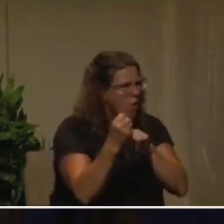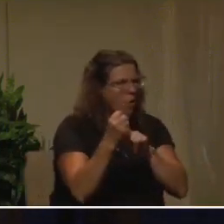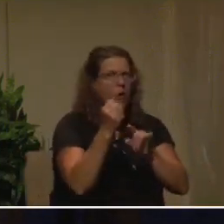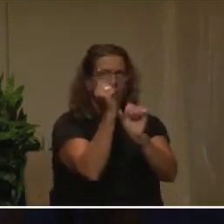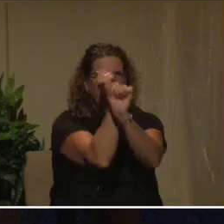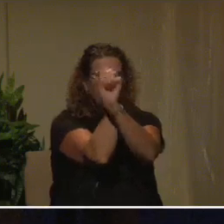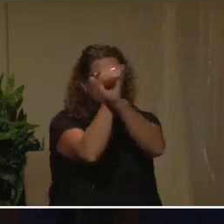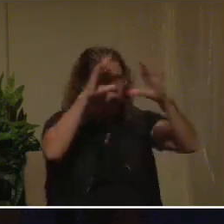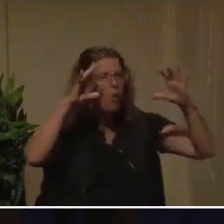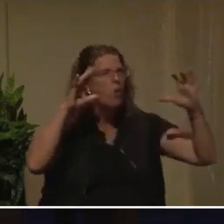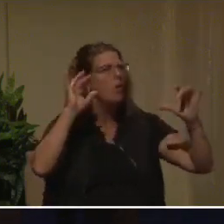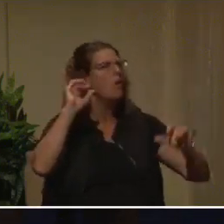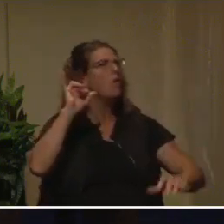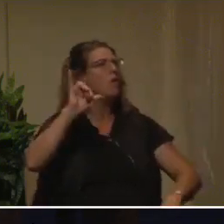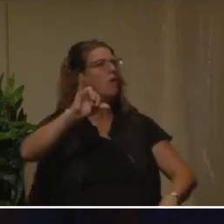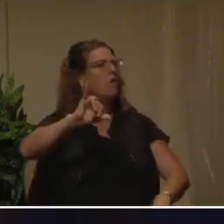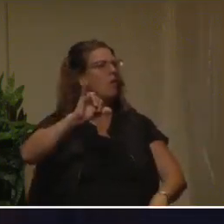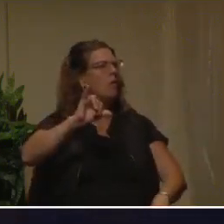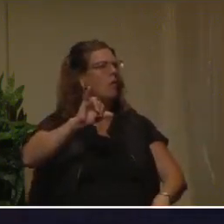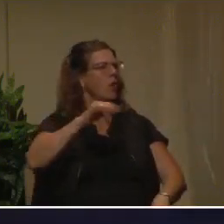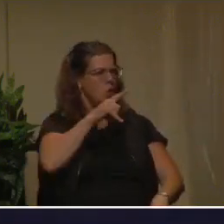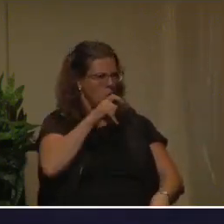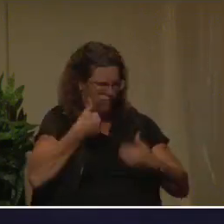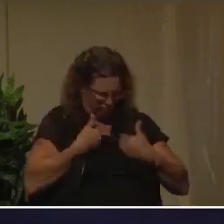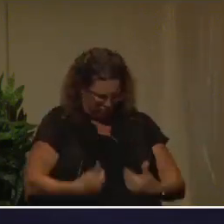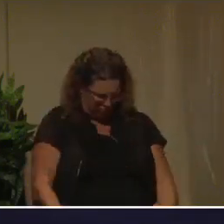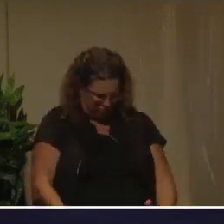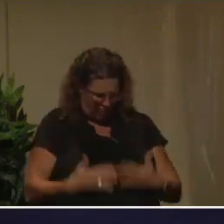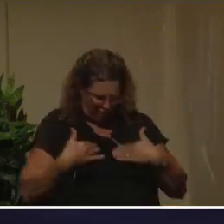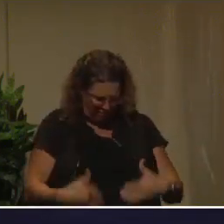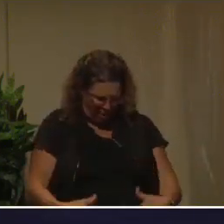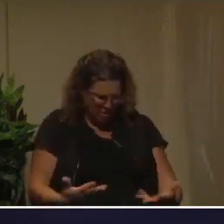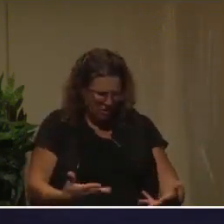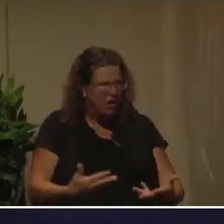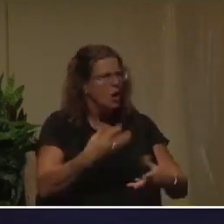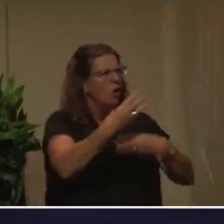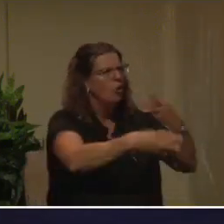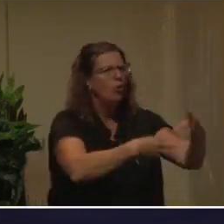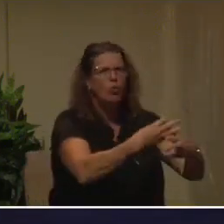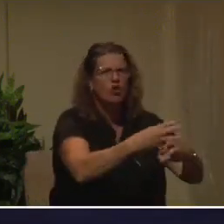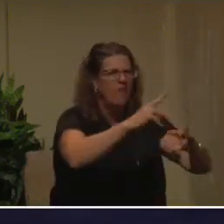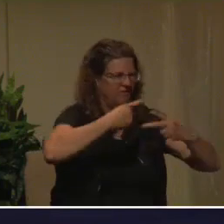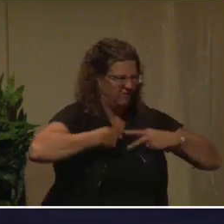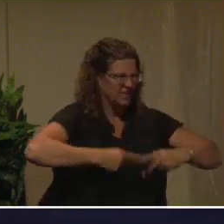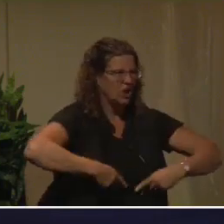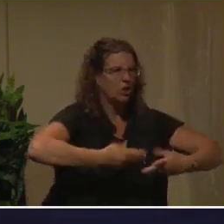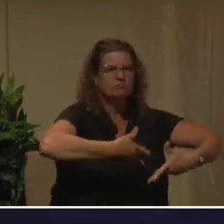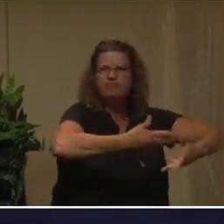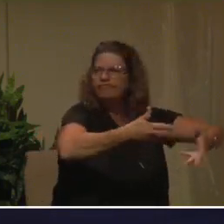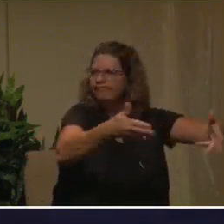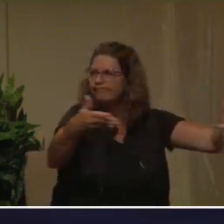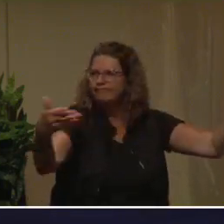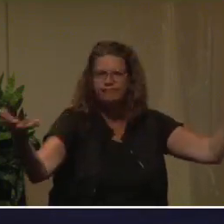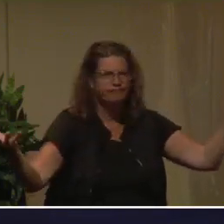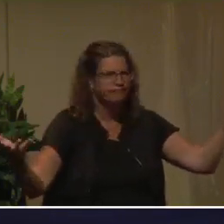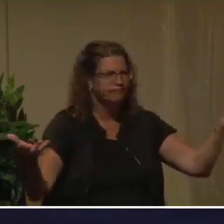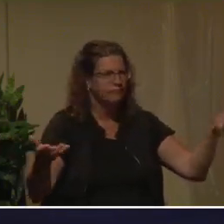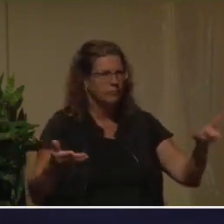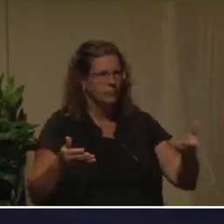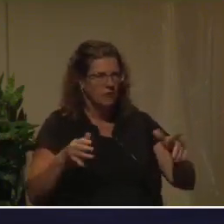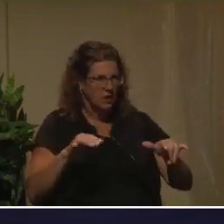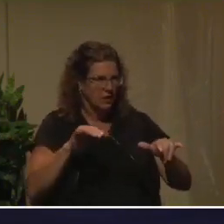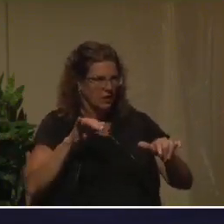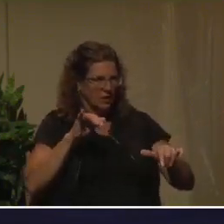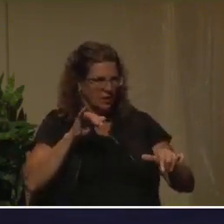pictures, because who you are in your body and what this world is as a physical entity, if you could just kind of multiply it by